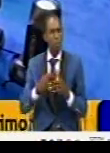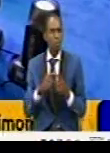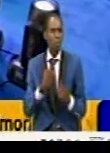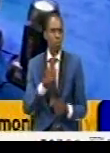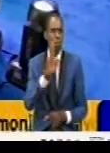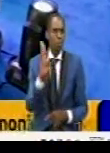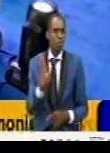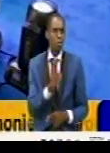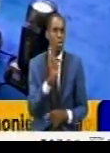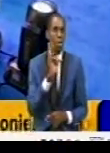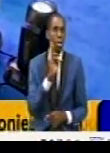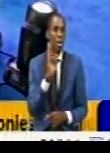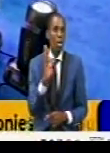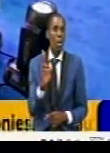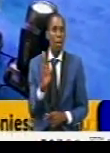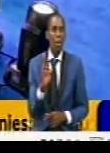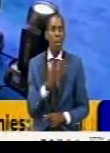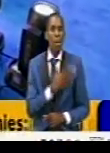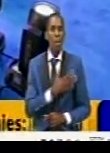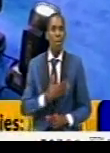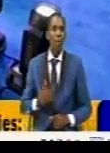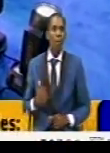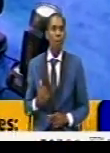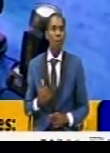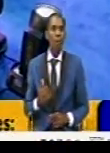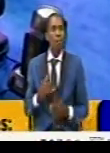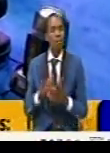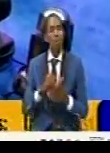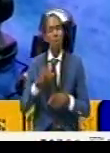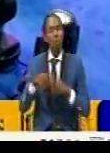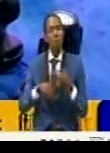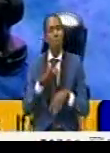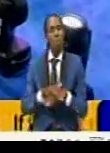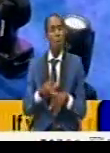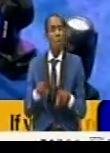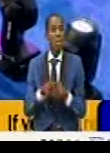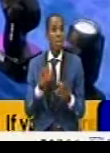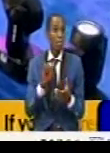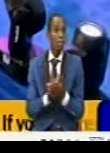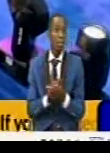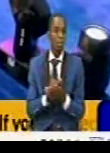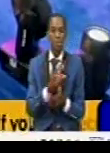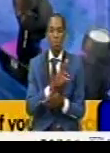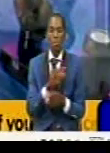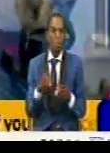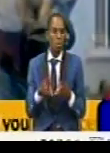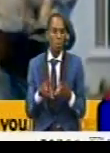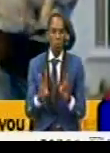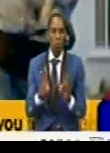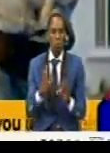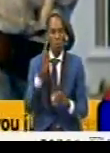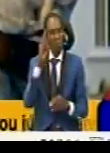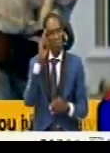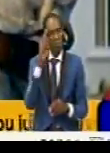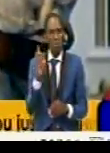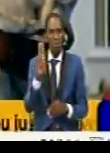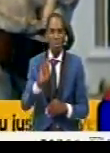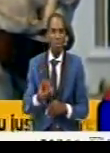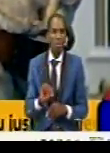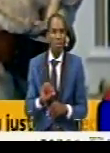her. And then devil decided to use her. And it went on like